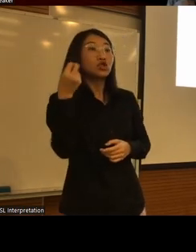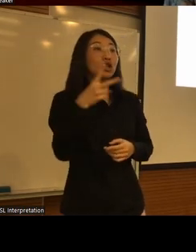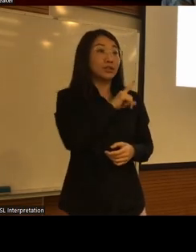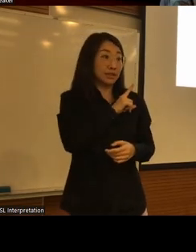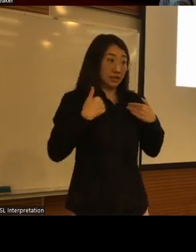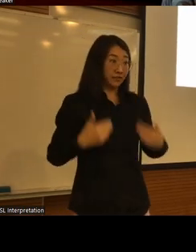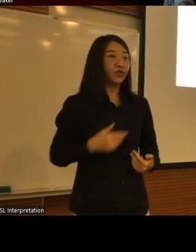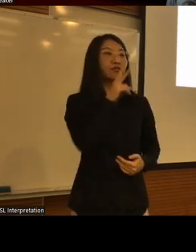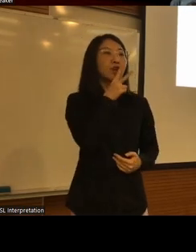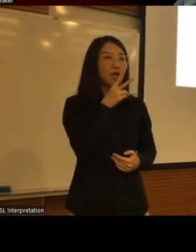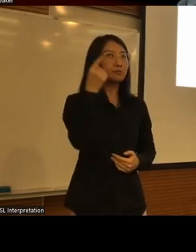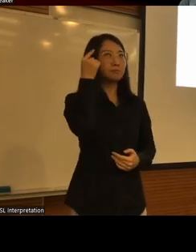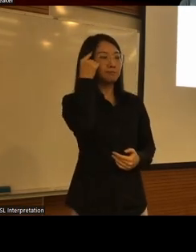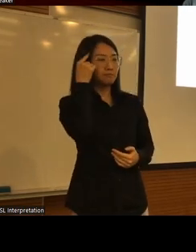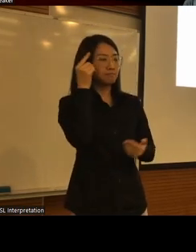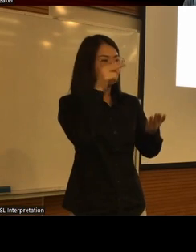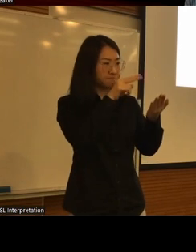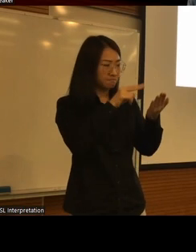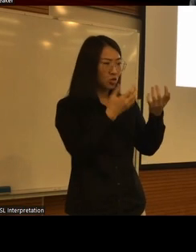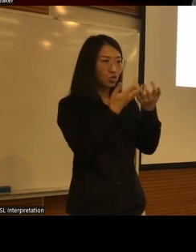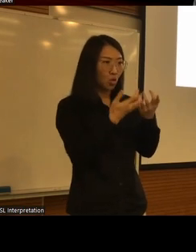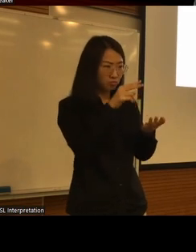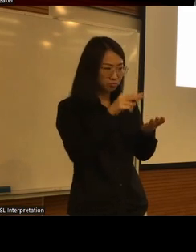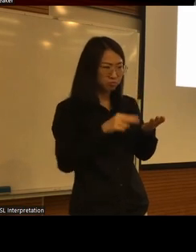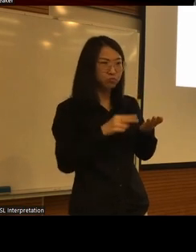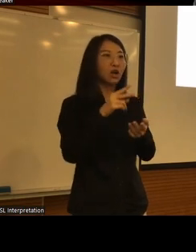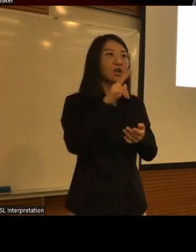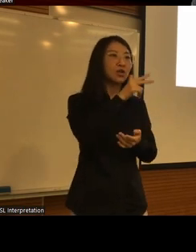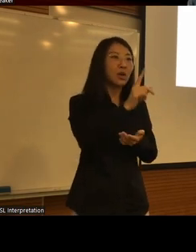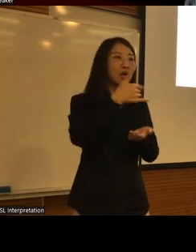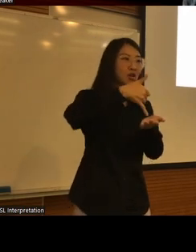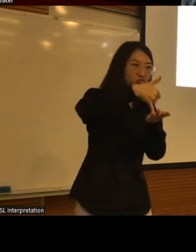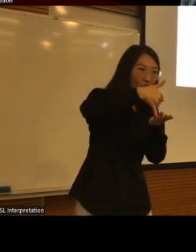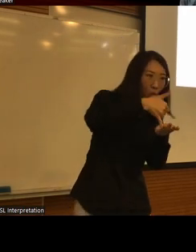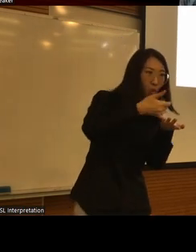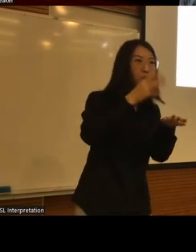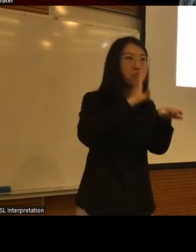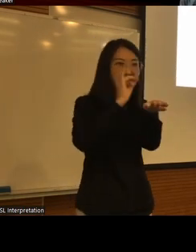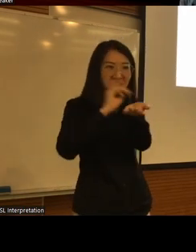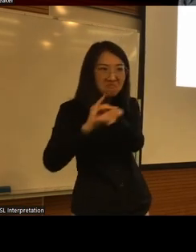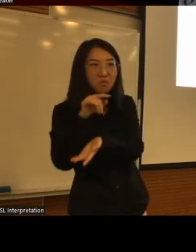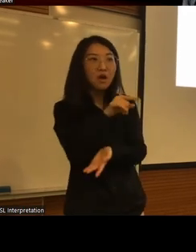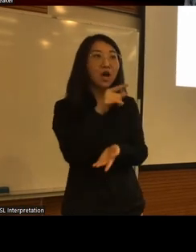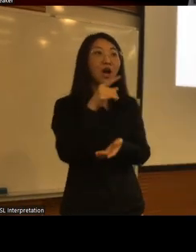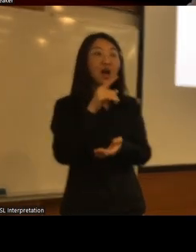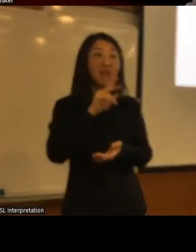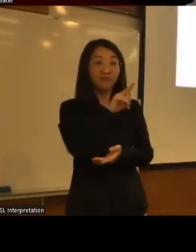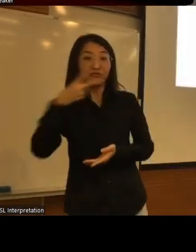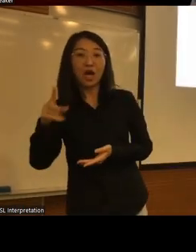you can introspect and realize that these weaknesses and the flaws in the output